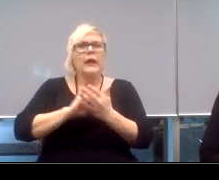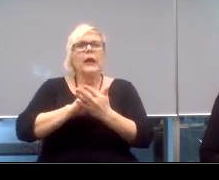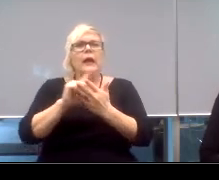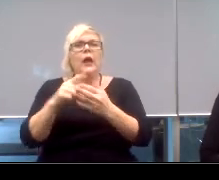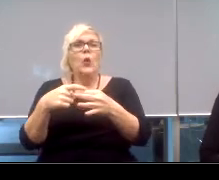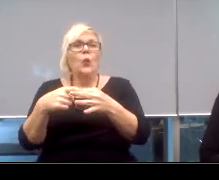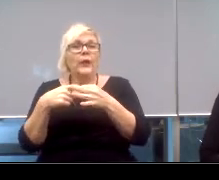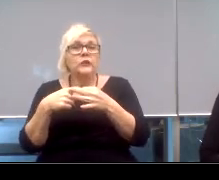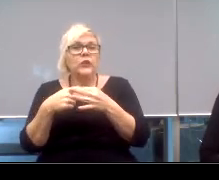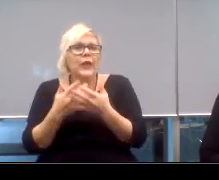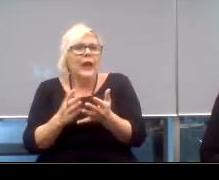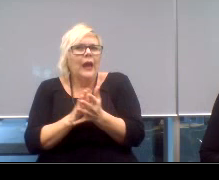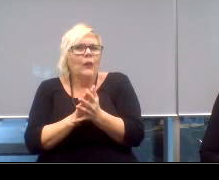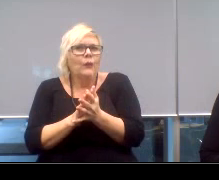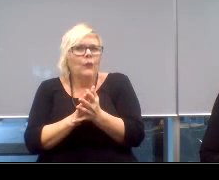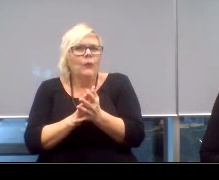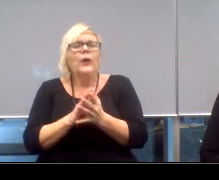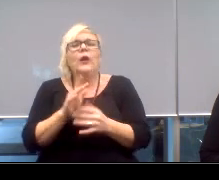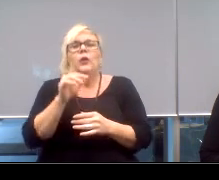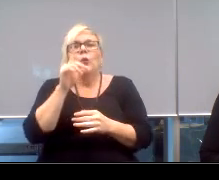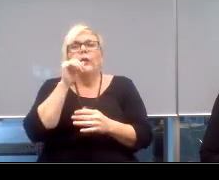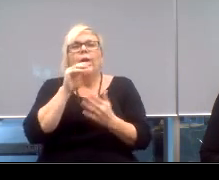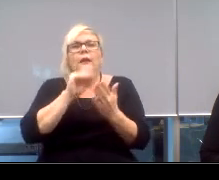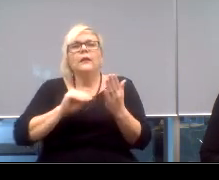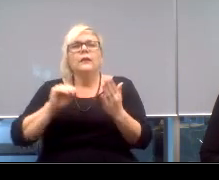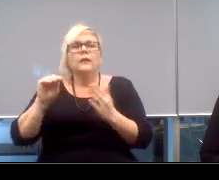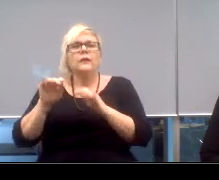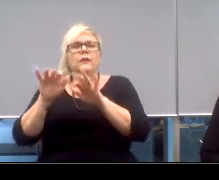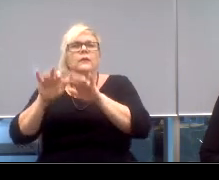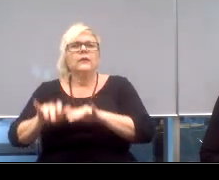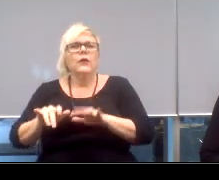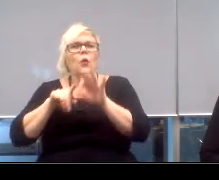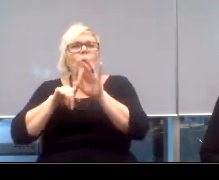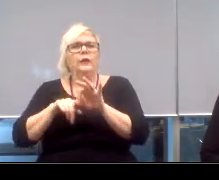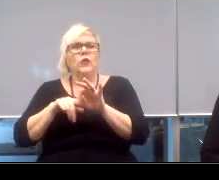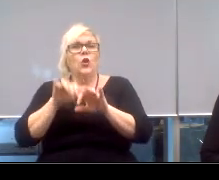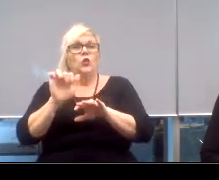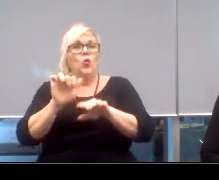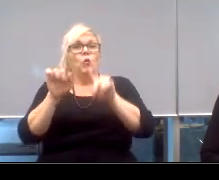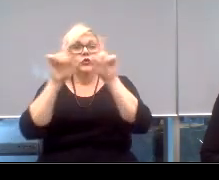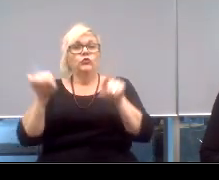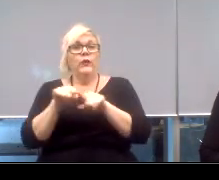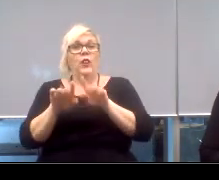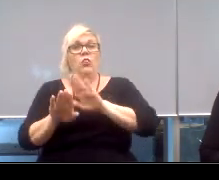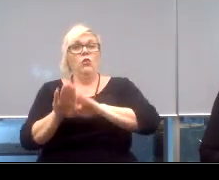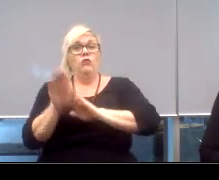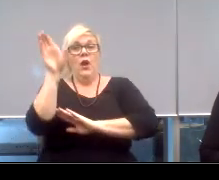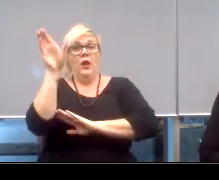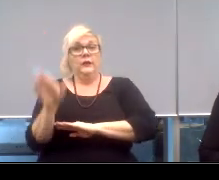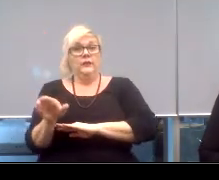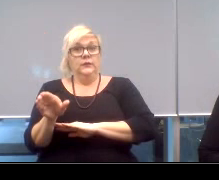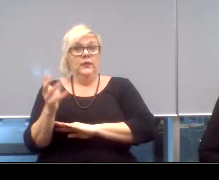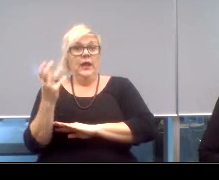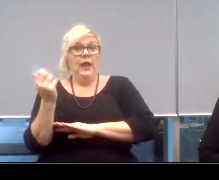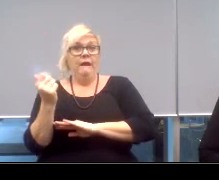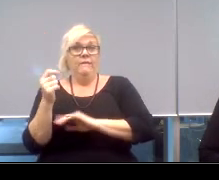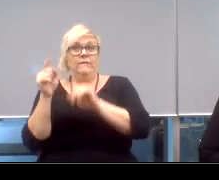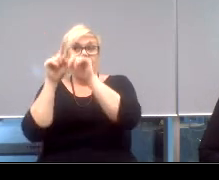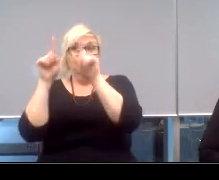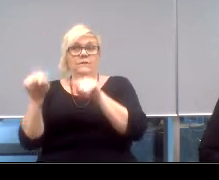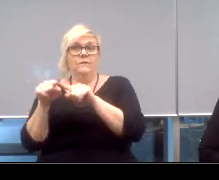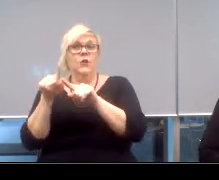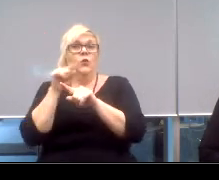these questions can be added to the question pane on the dashboard to the right of your screen. There'll be an